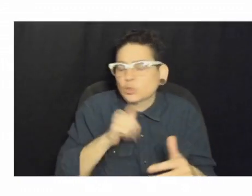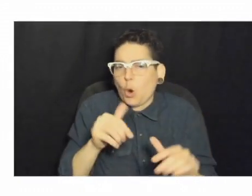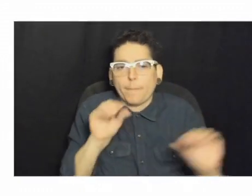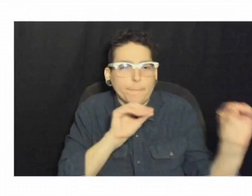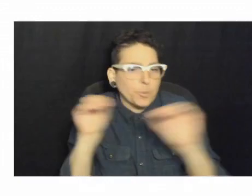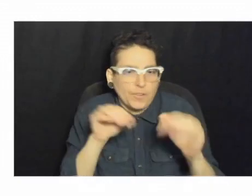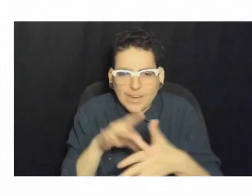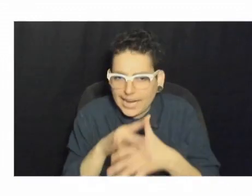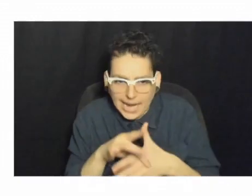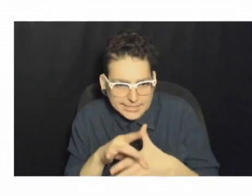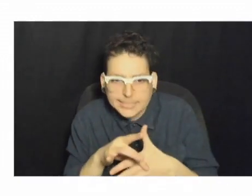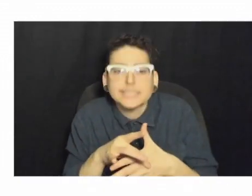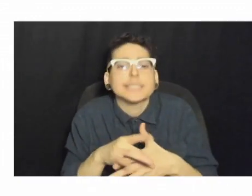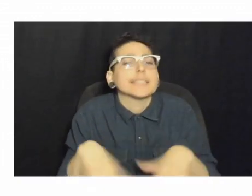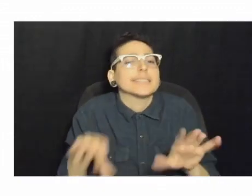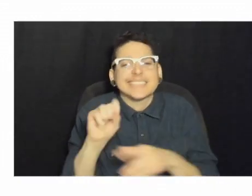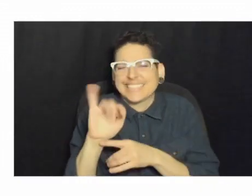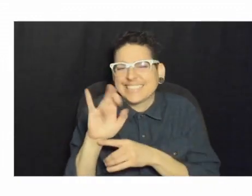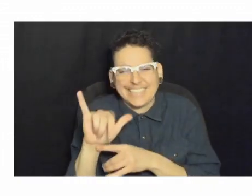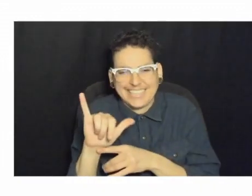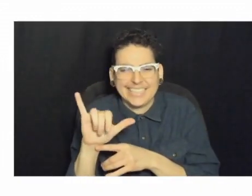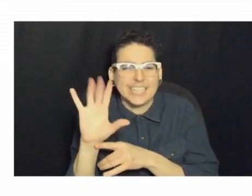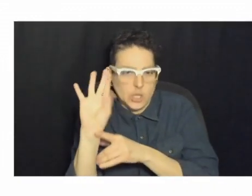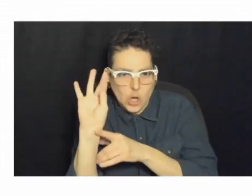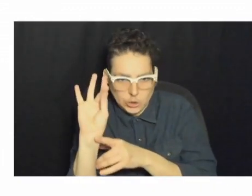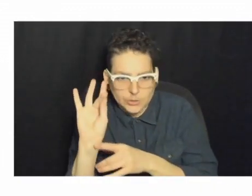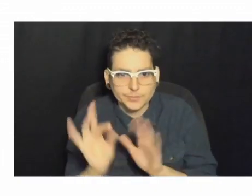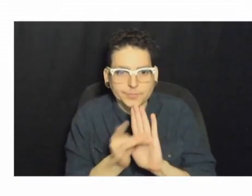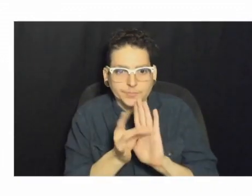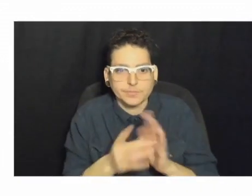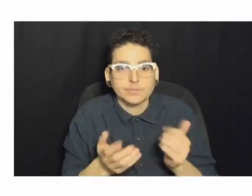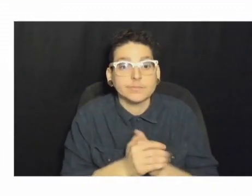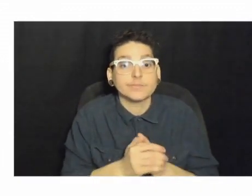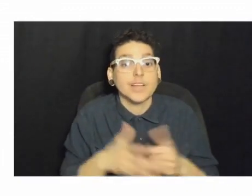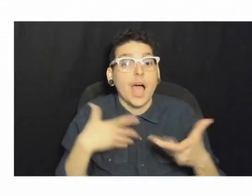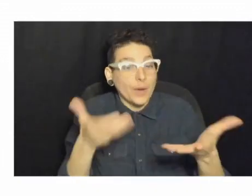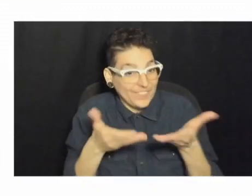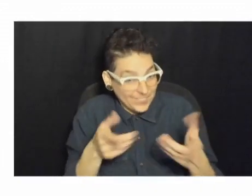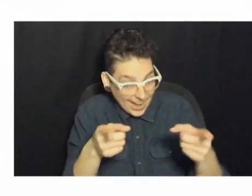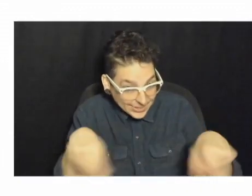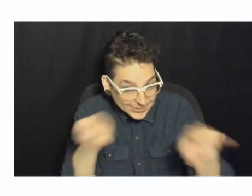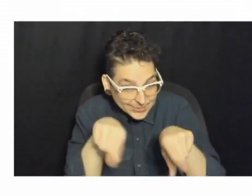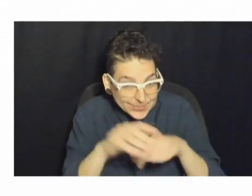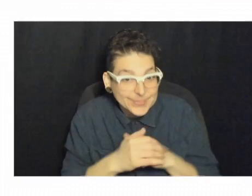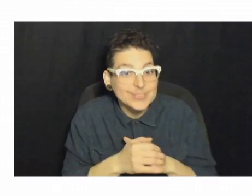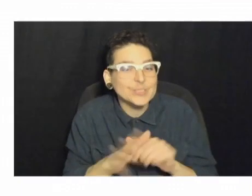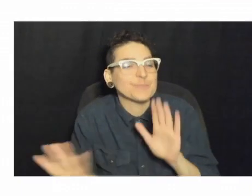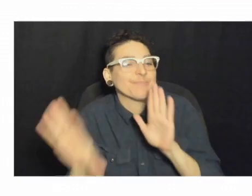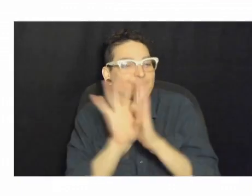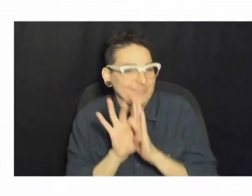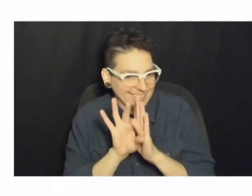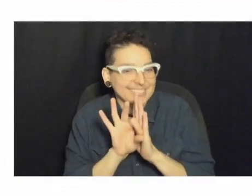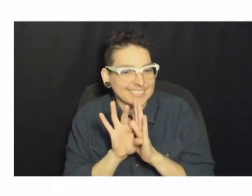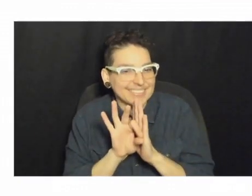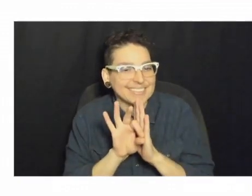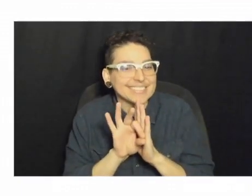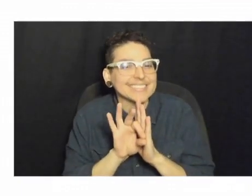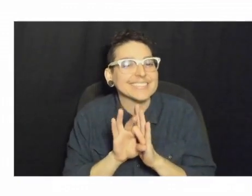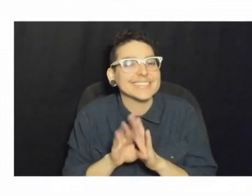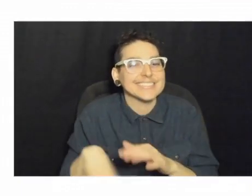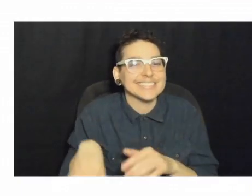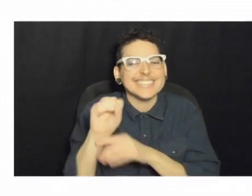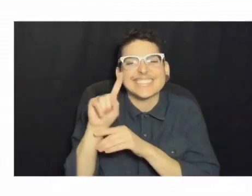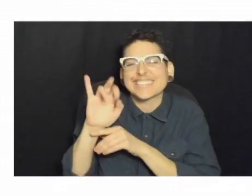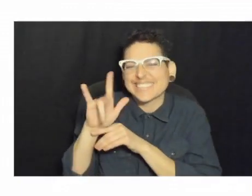So I invite you to grab a sticky that most aligns with your professional identity and drop your comments